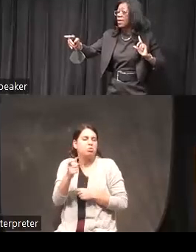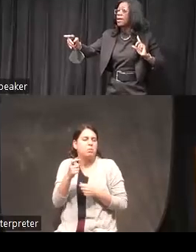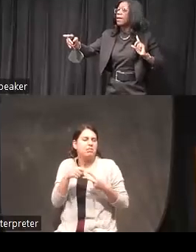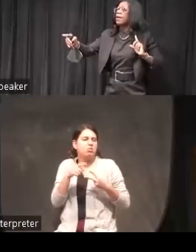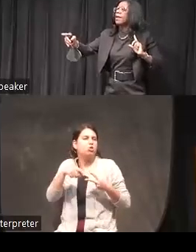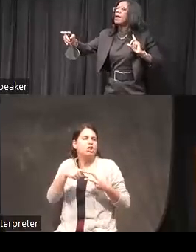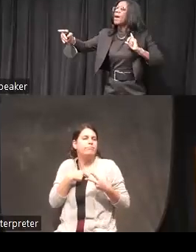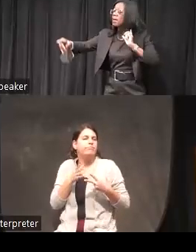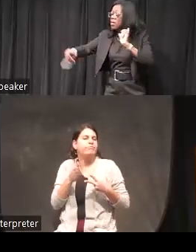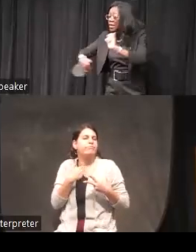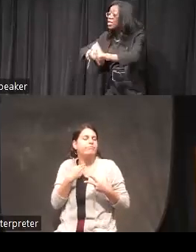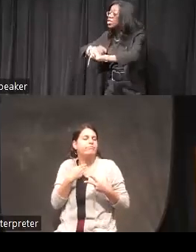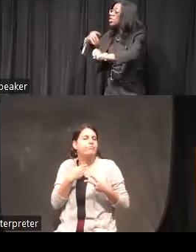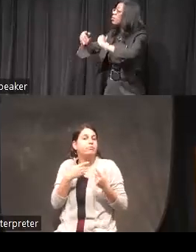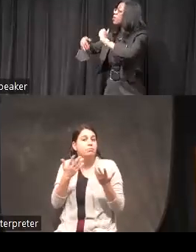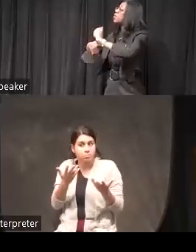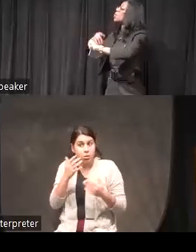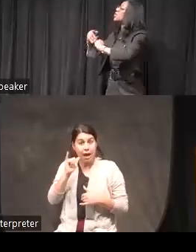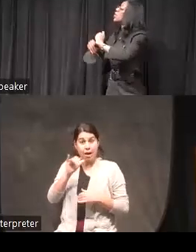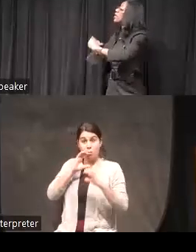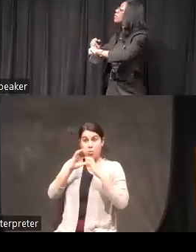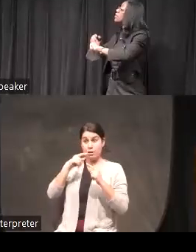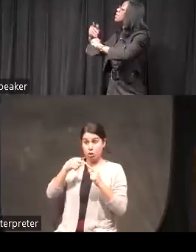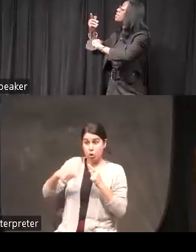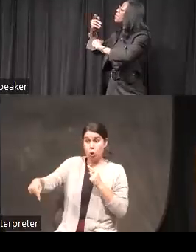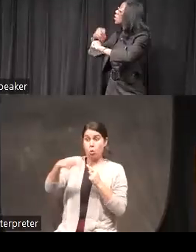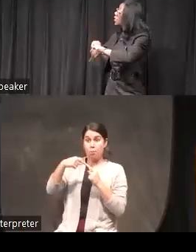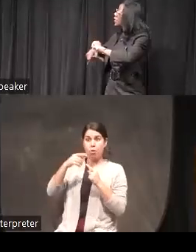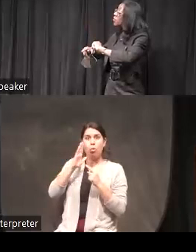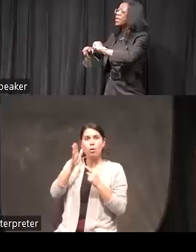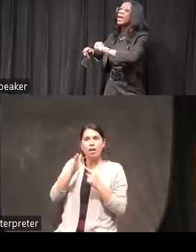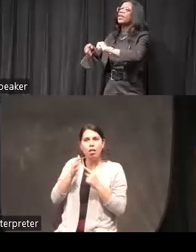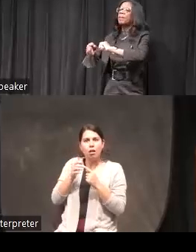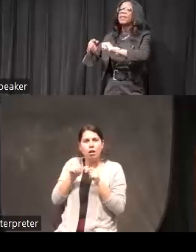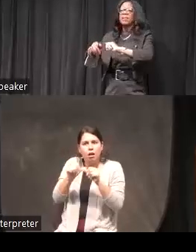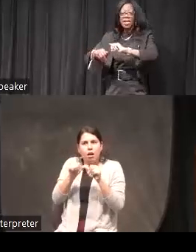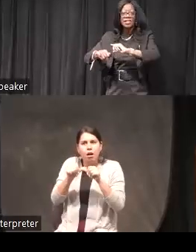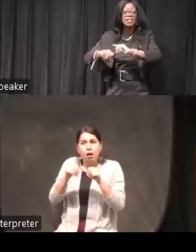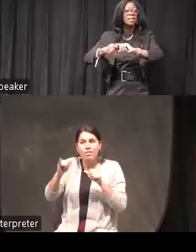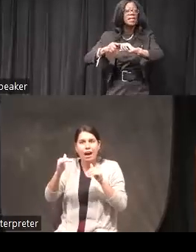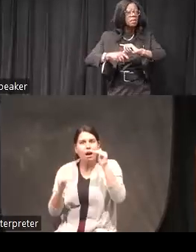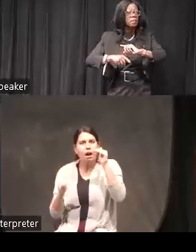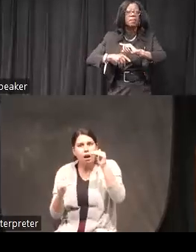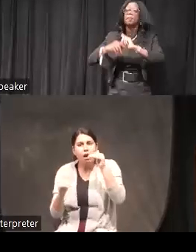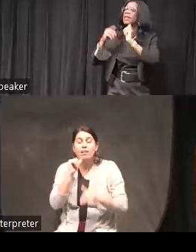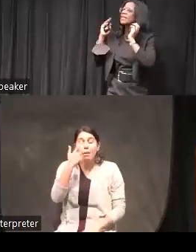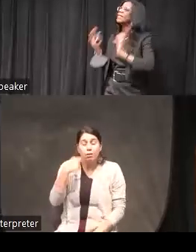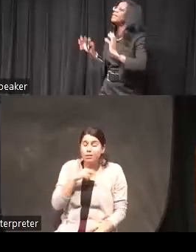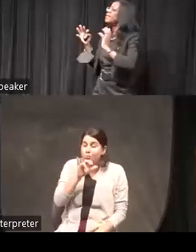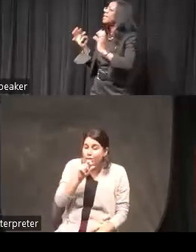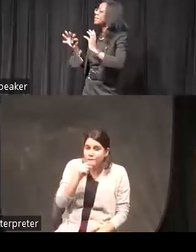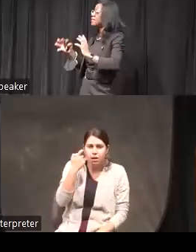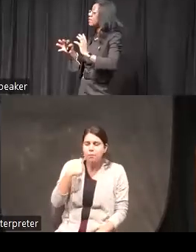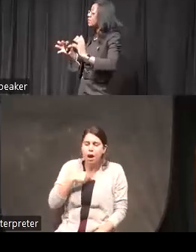right? And my communication loop with you is going to reinforce the inferiority of your care, not because I'm a racist, not because I'm a bigot, but because I